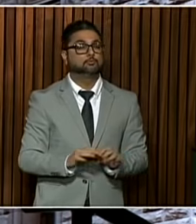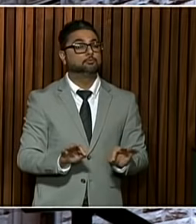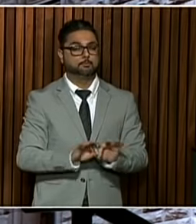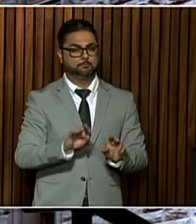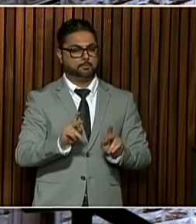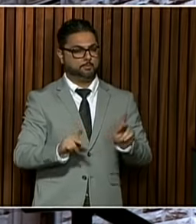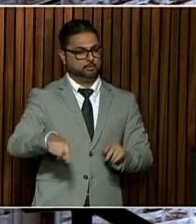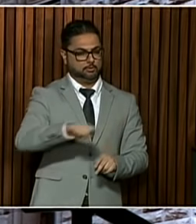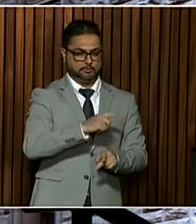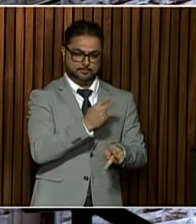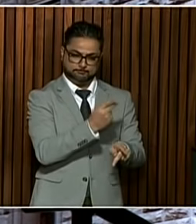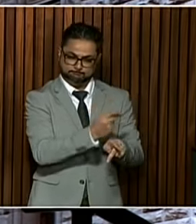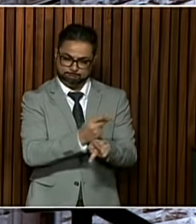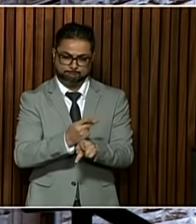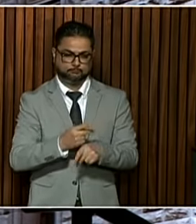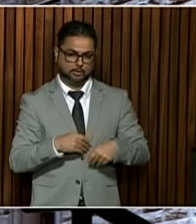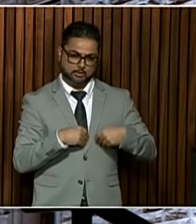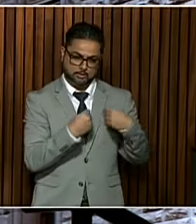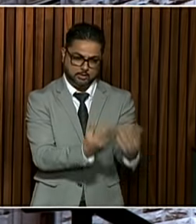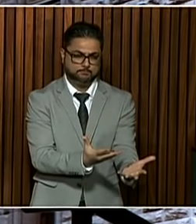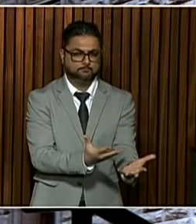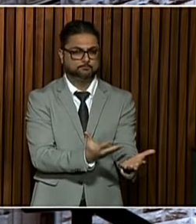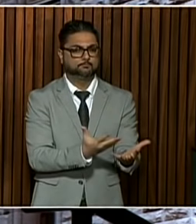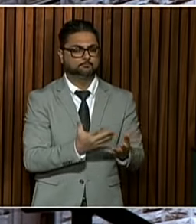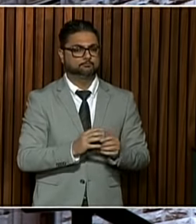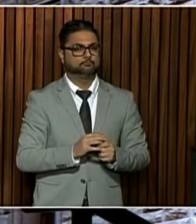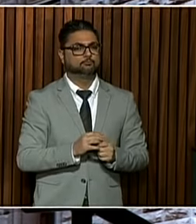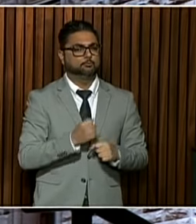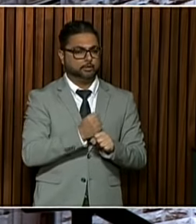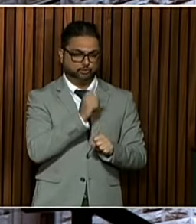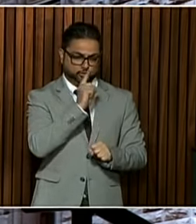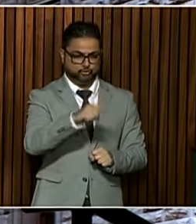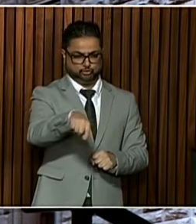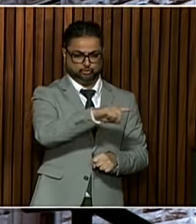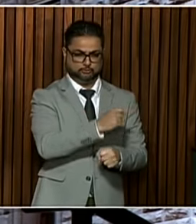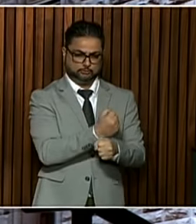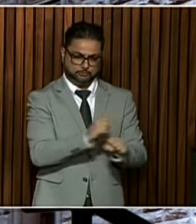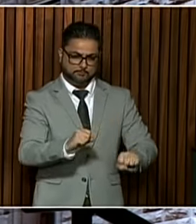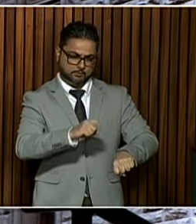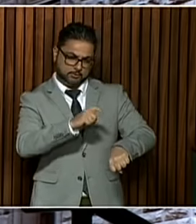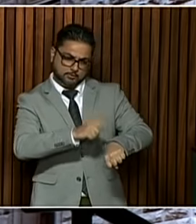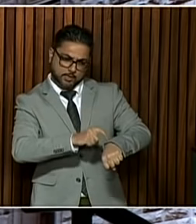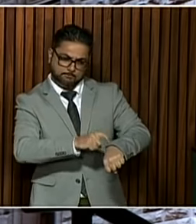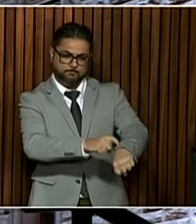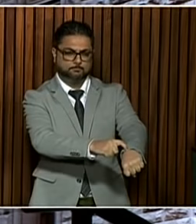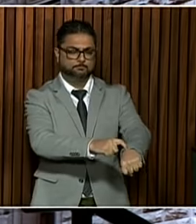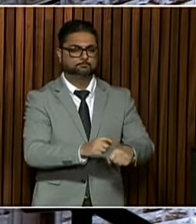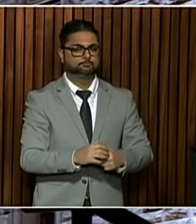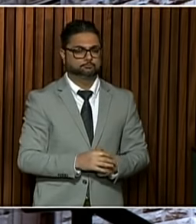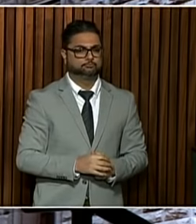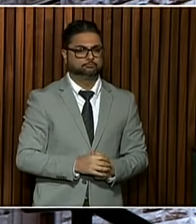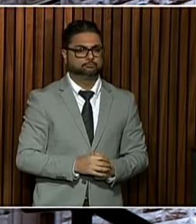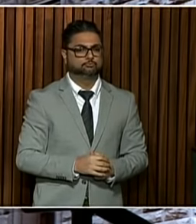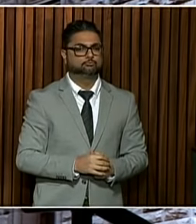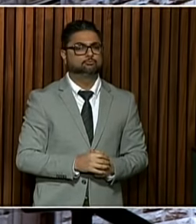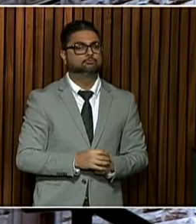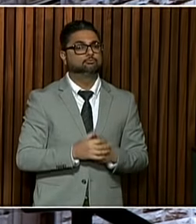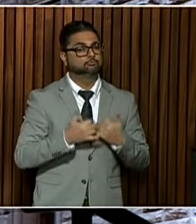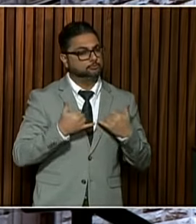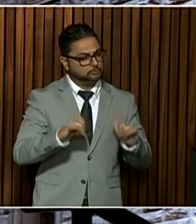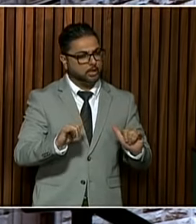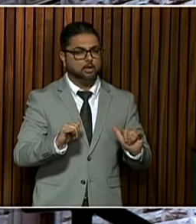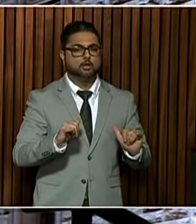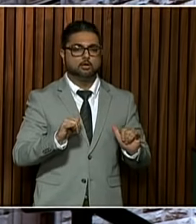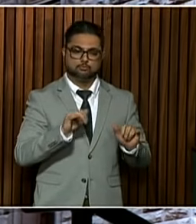care they need in an urgent basis in a timely way. So we're still trying to monitor all those aspects in that